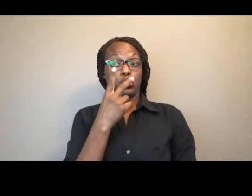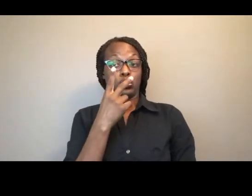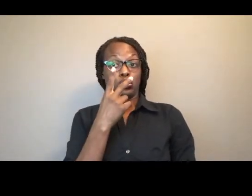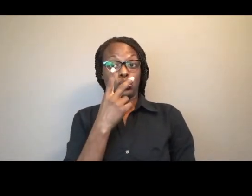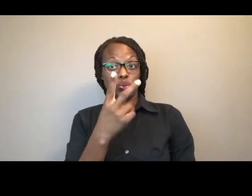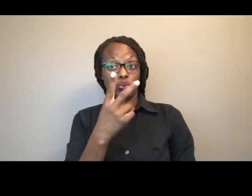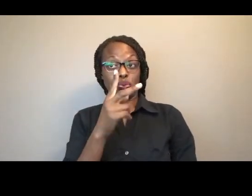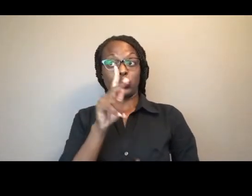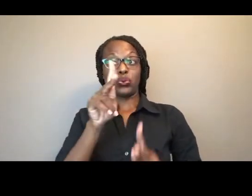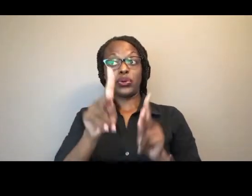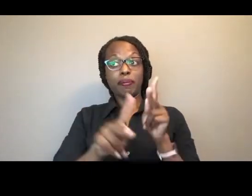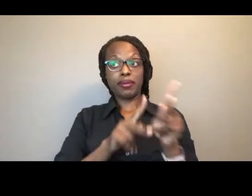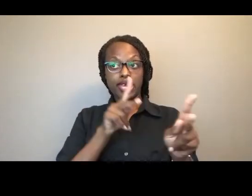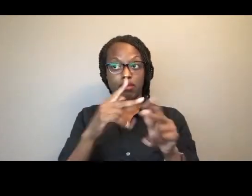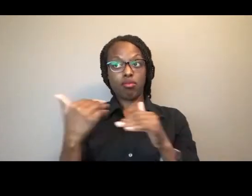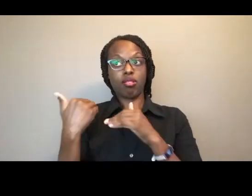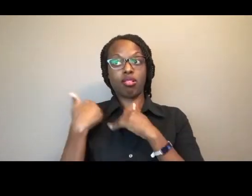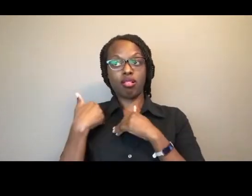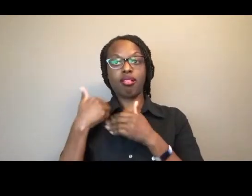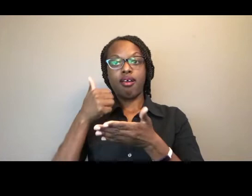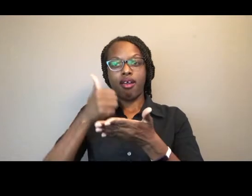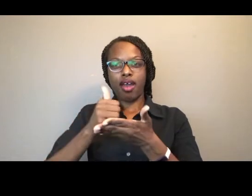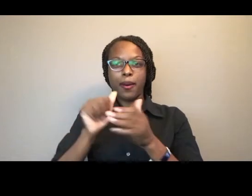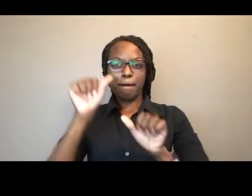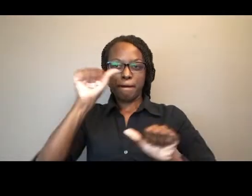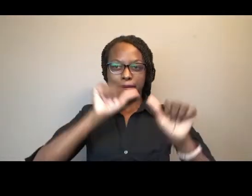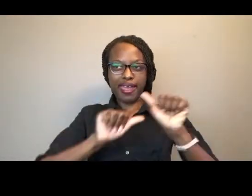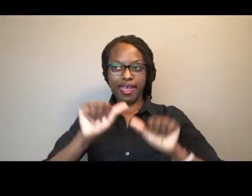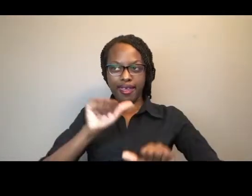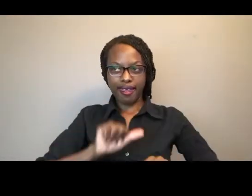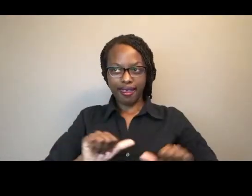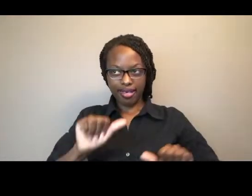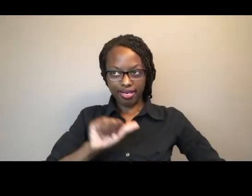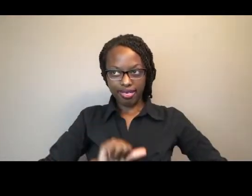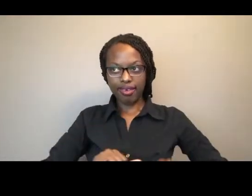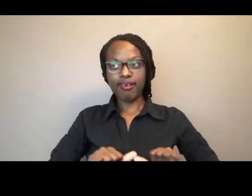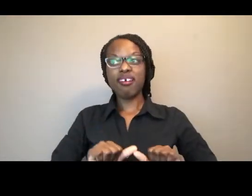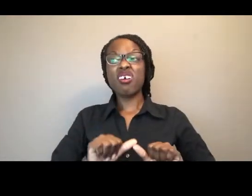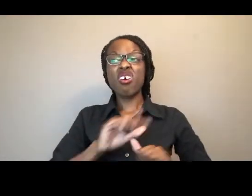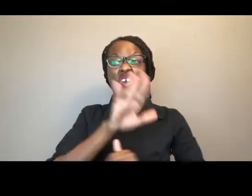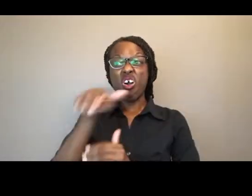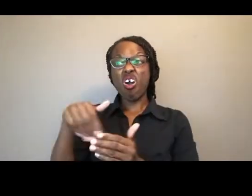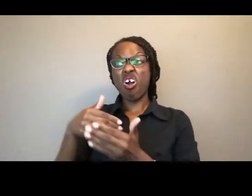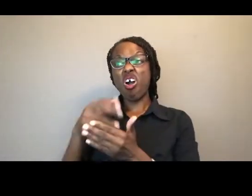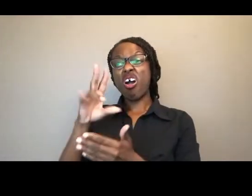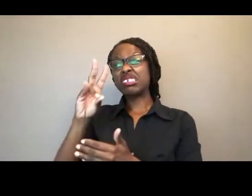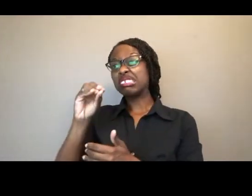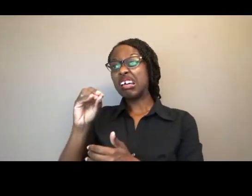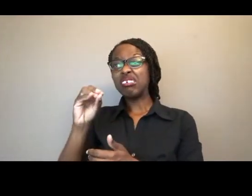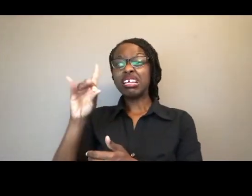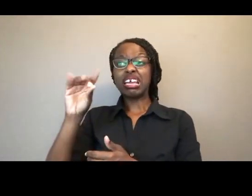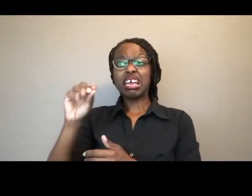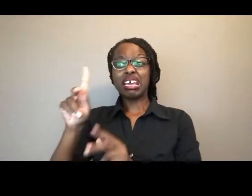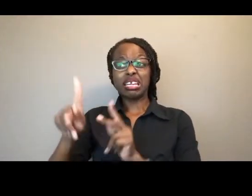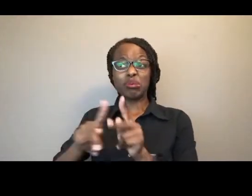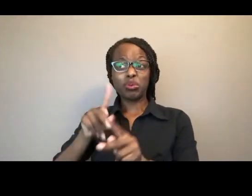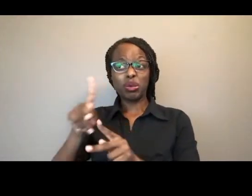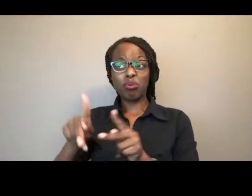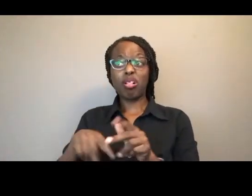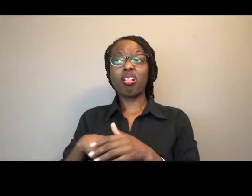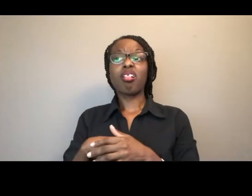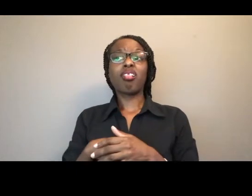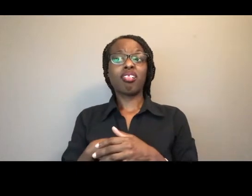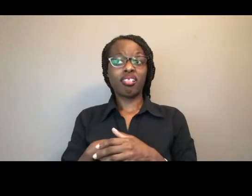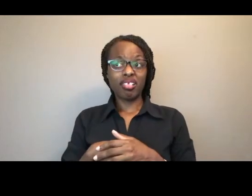And they were using the same rag on everybody, the same towel to